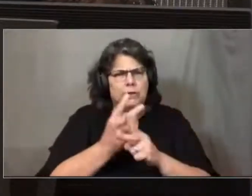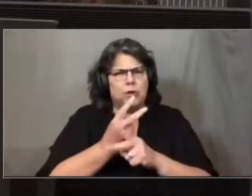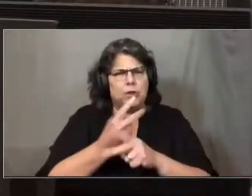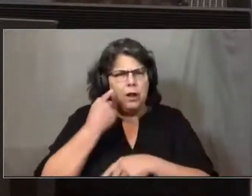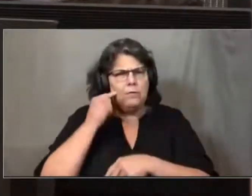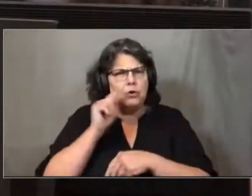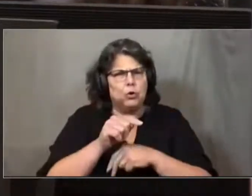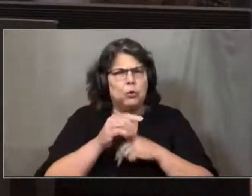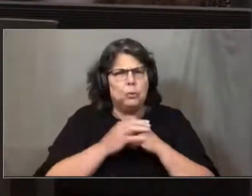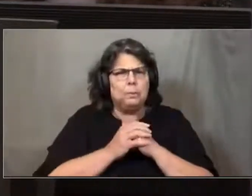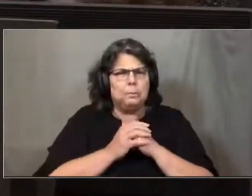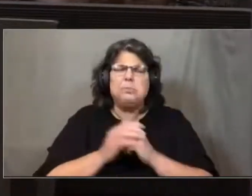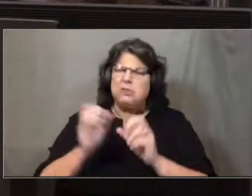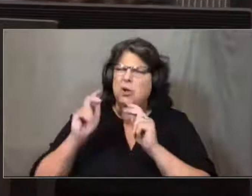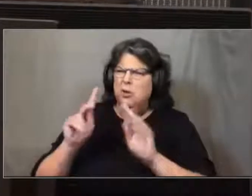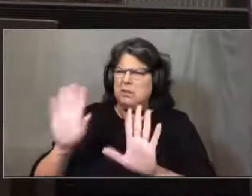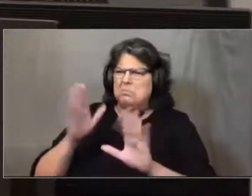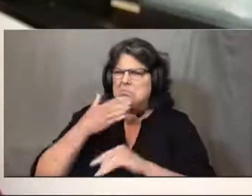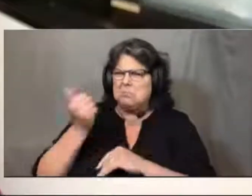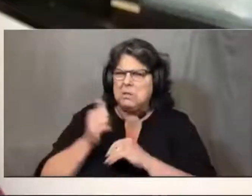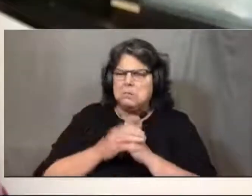Okay. All right, that's fine.